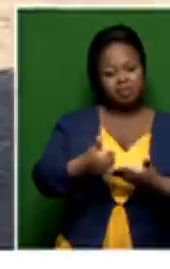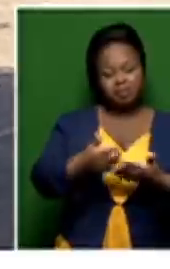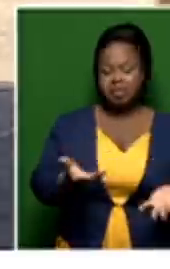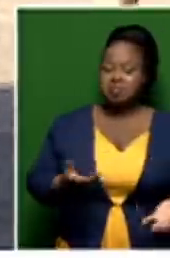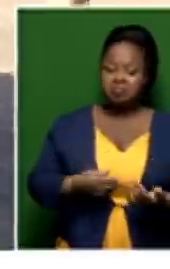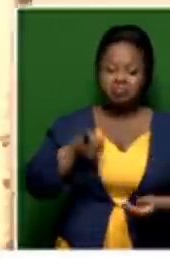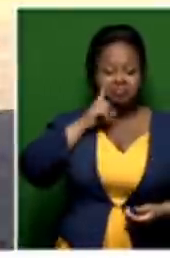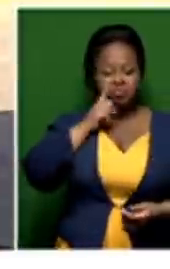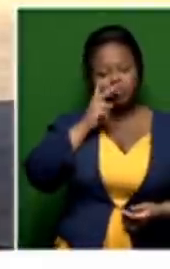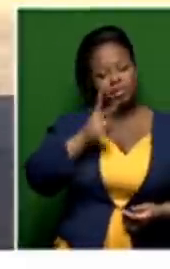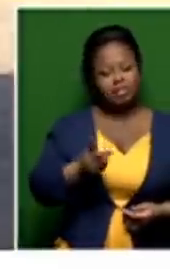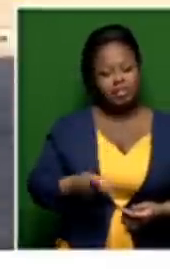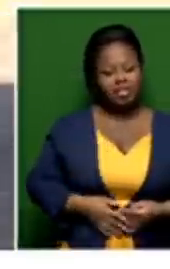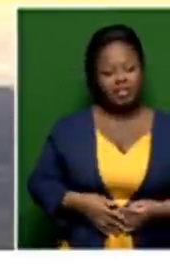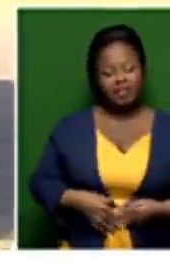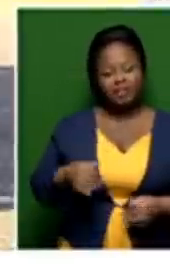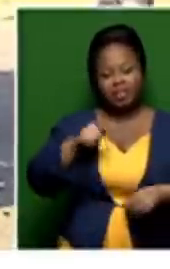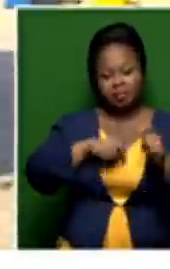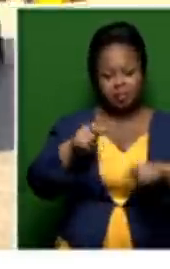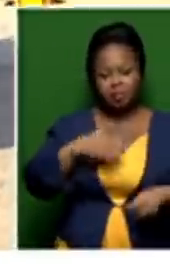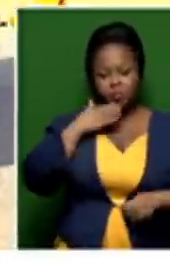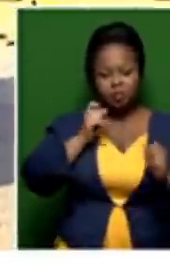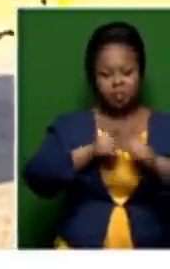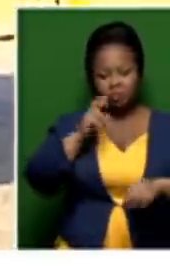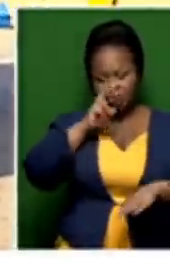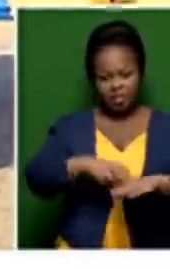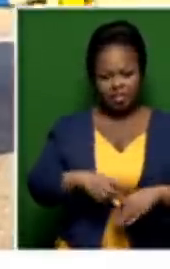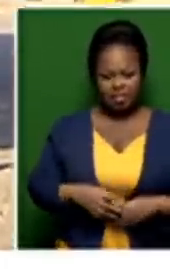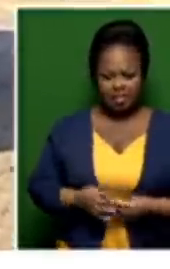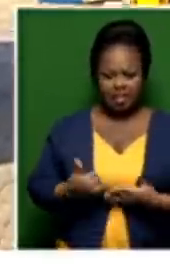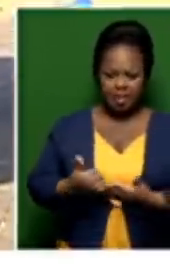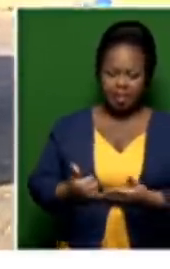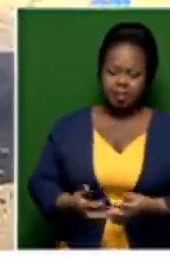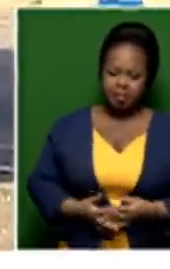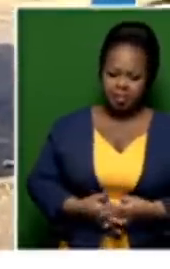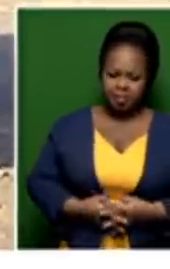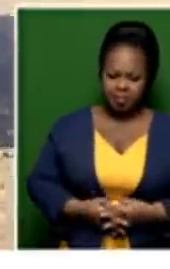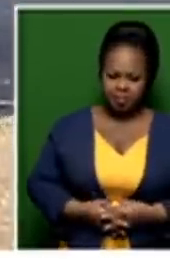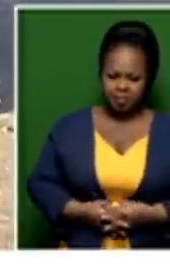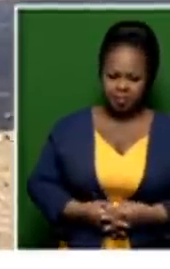if there was anyone who needed some